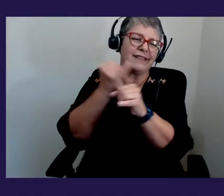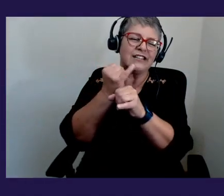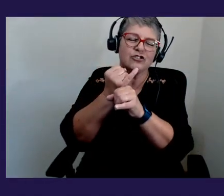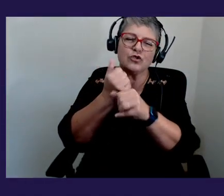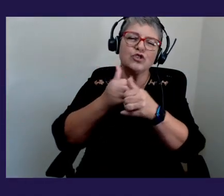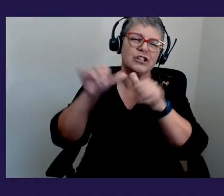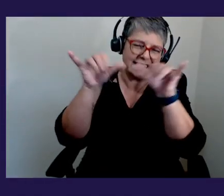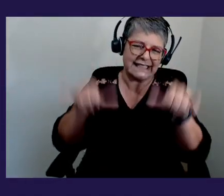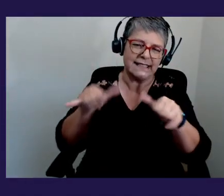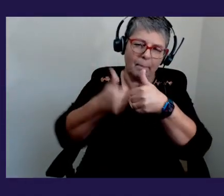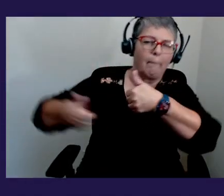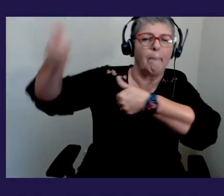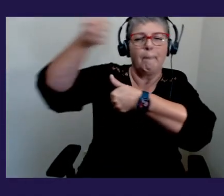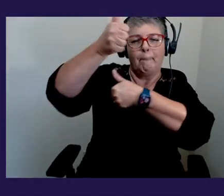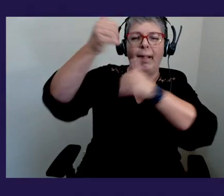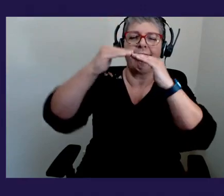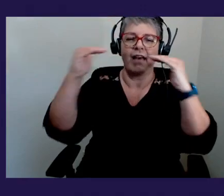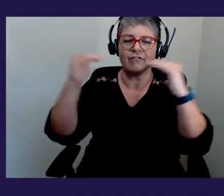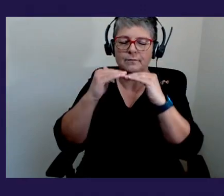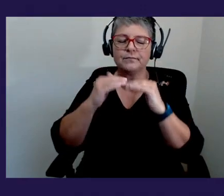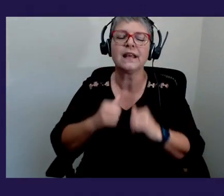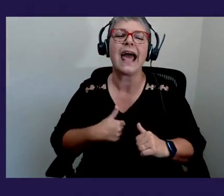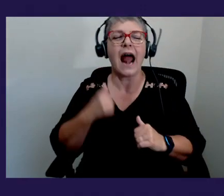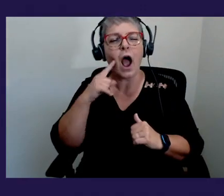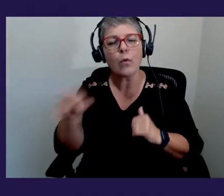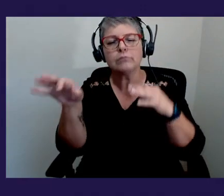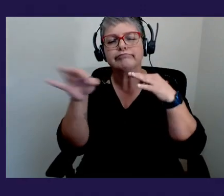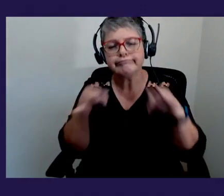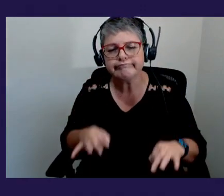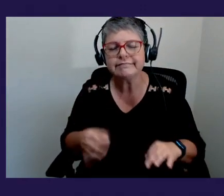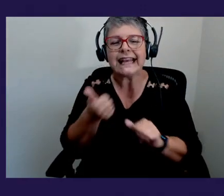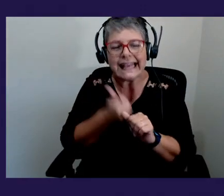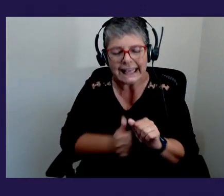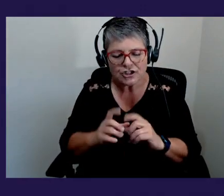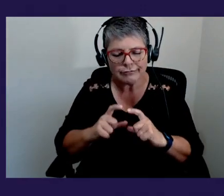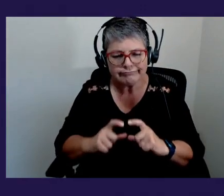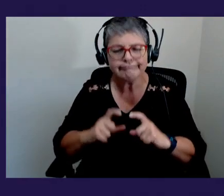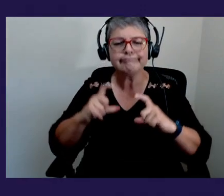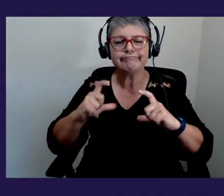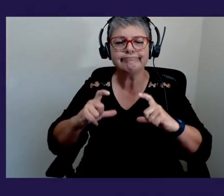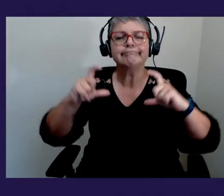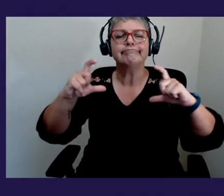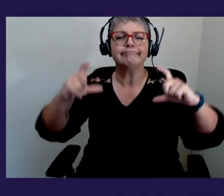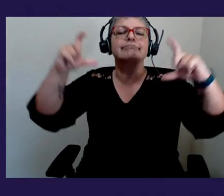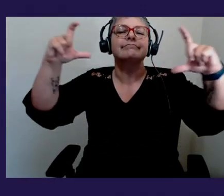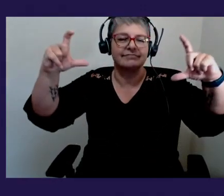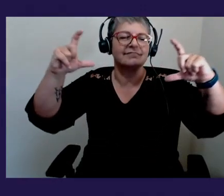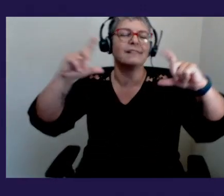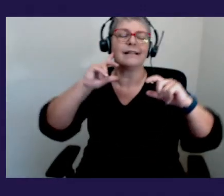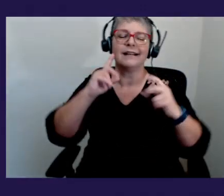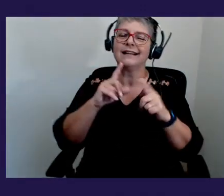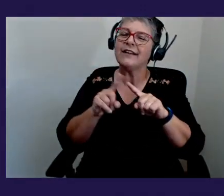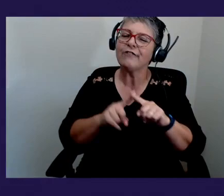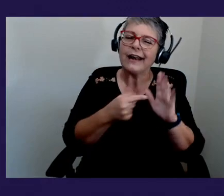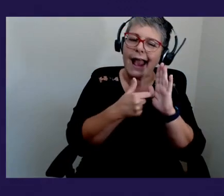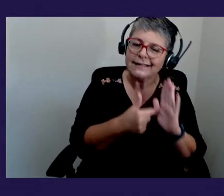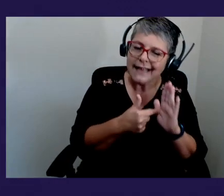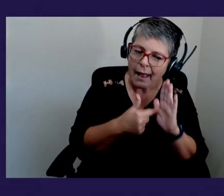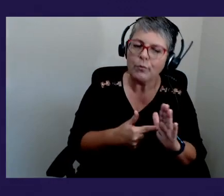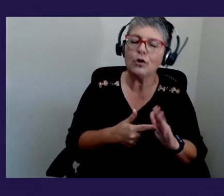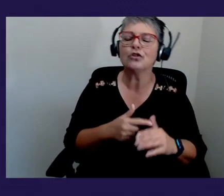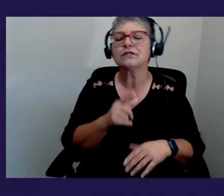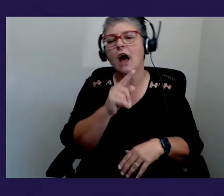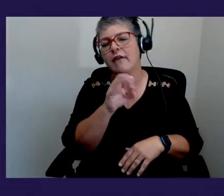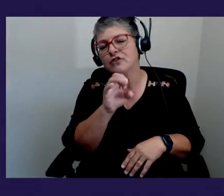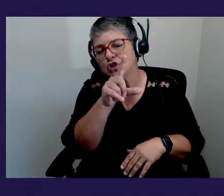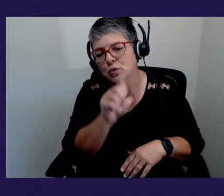level. I'm going to walk you through each of these levels briefly, give you an example of the different categories of tools and approaches that